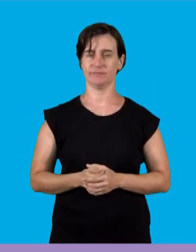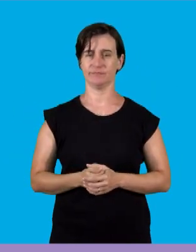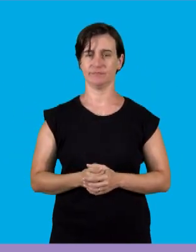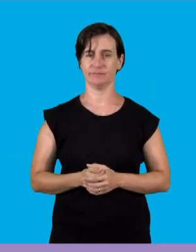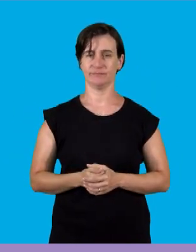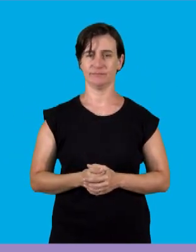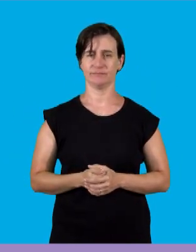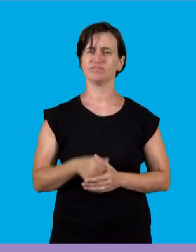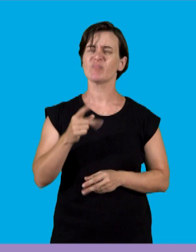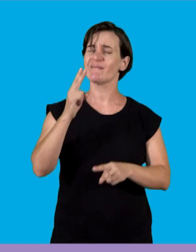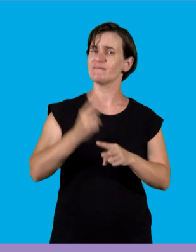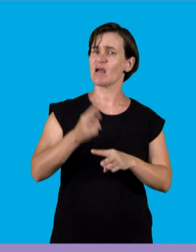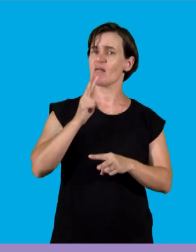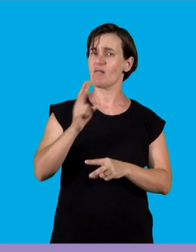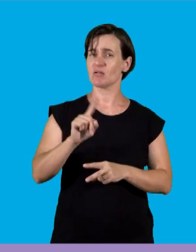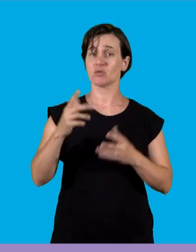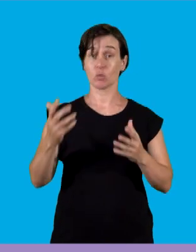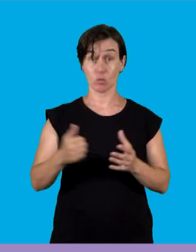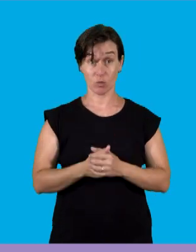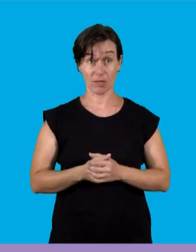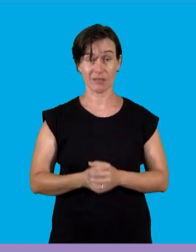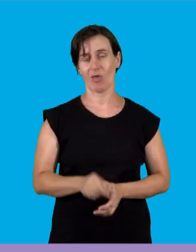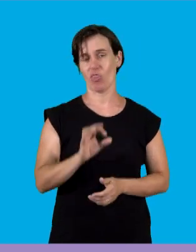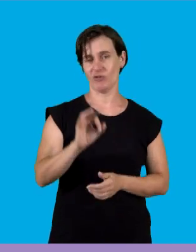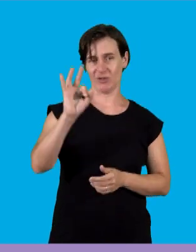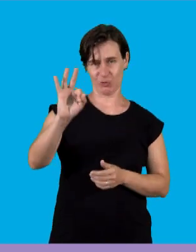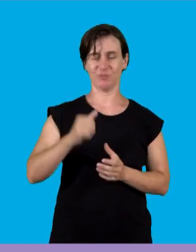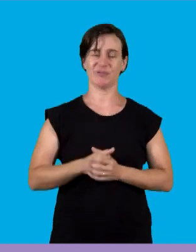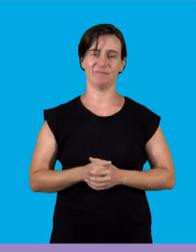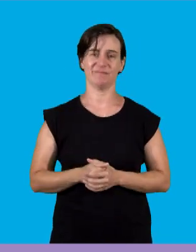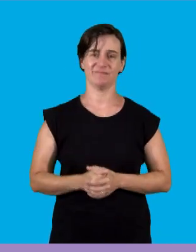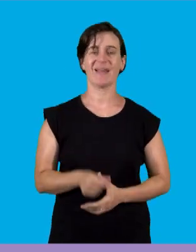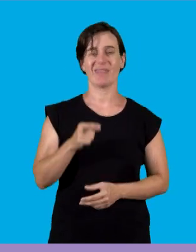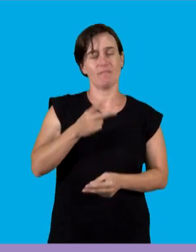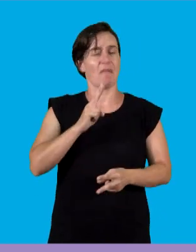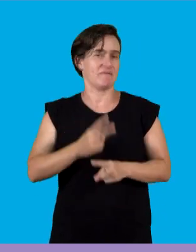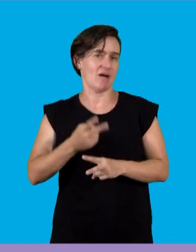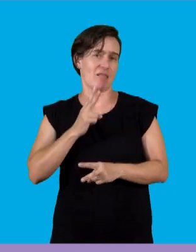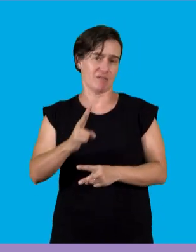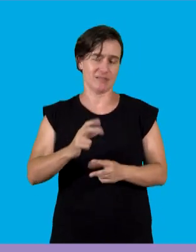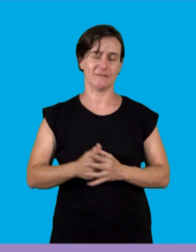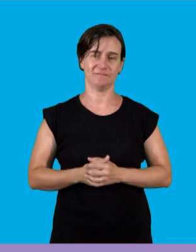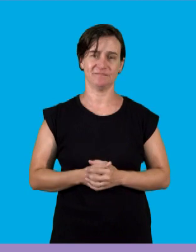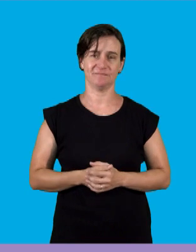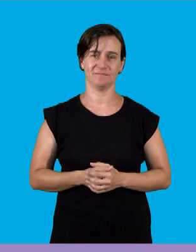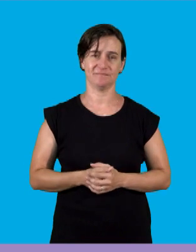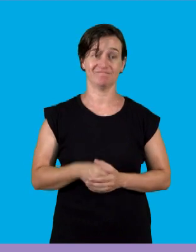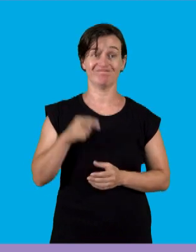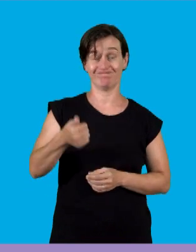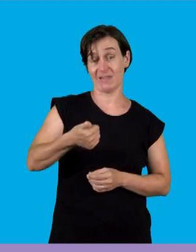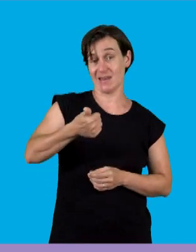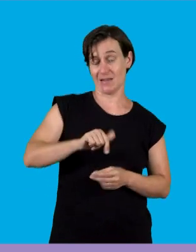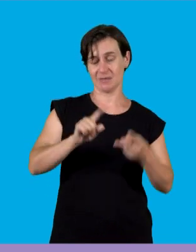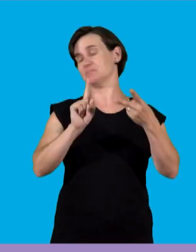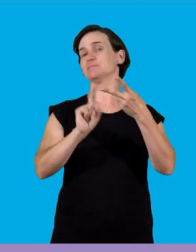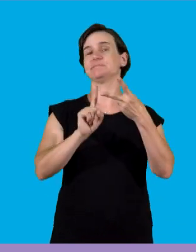our 5. What is our final answer? 3 cubed. And that is our final answer. Let's look at